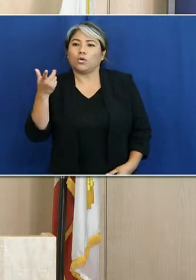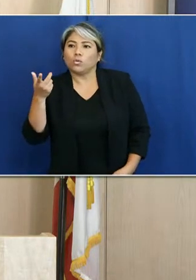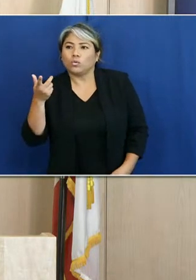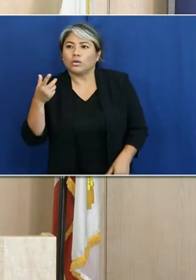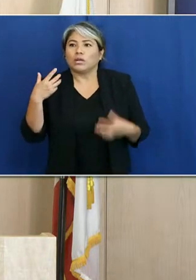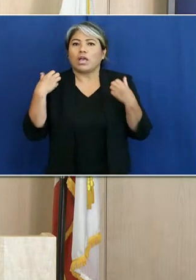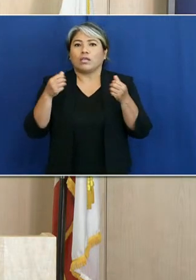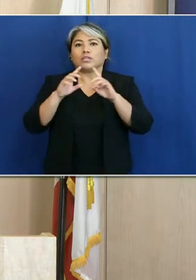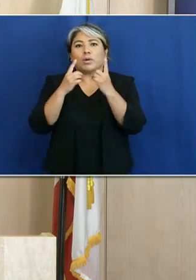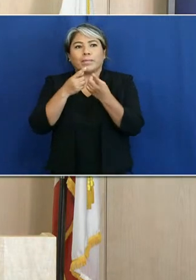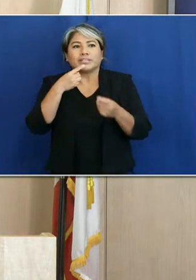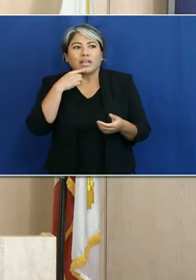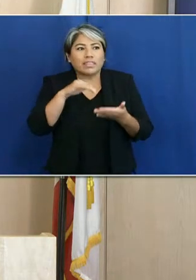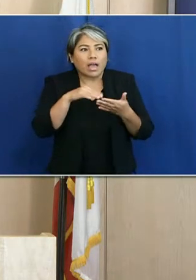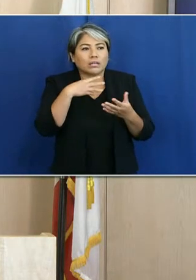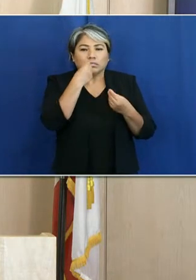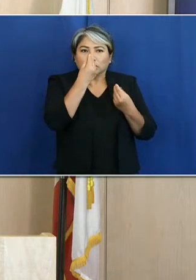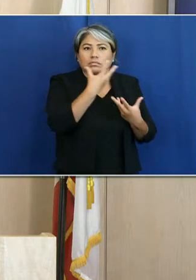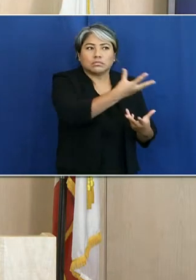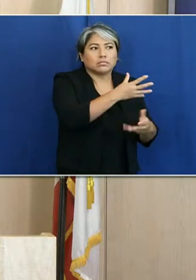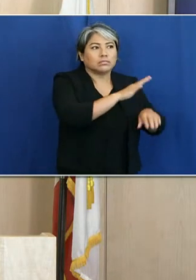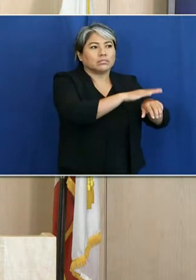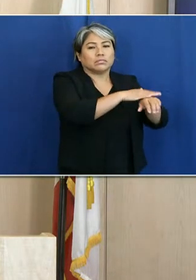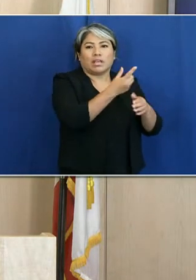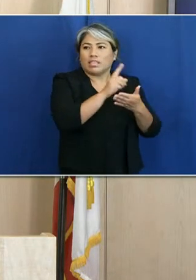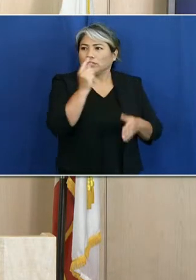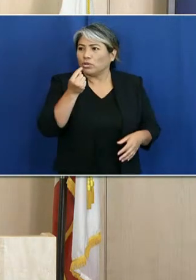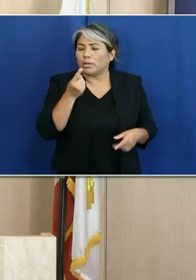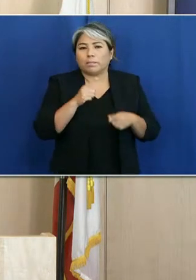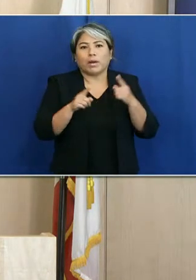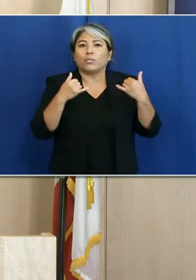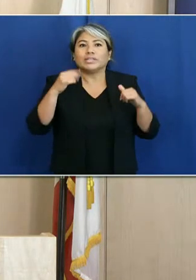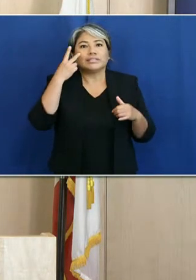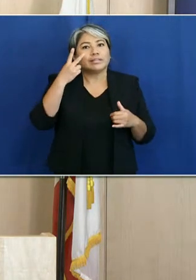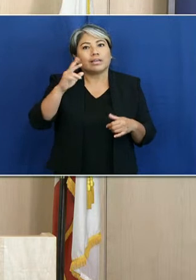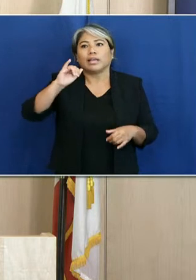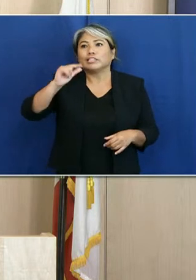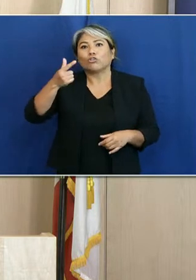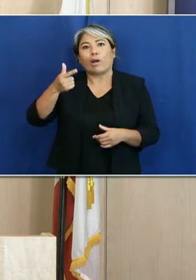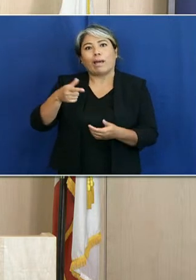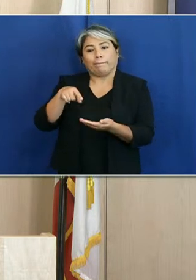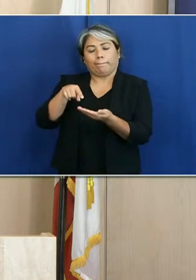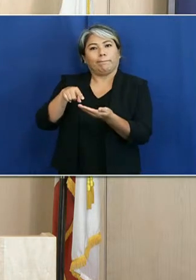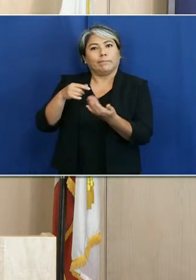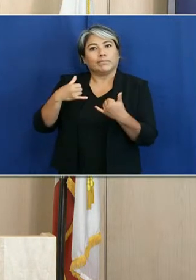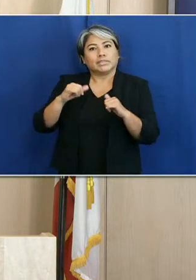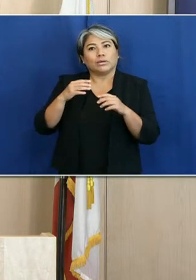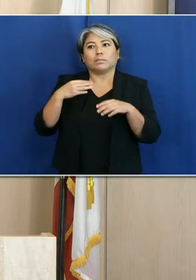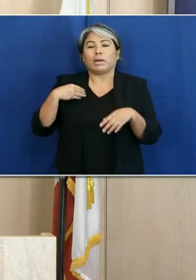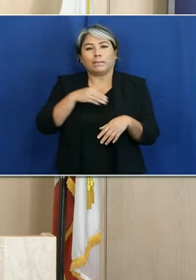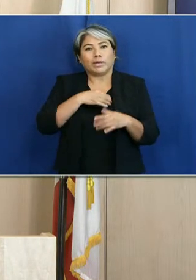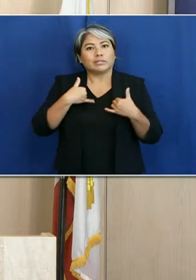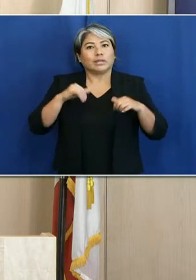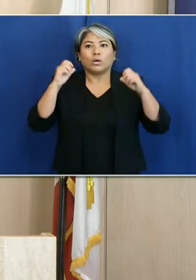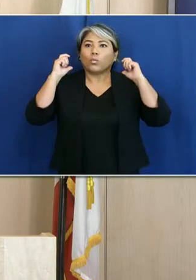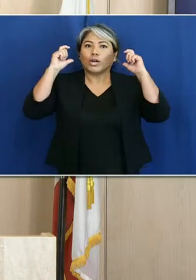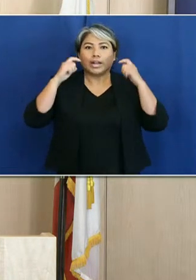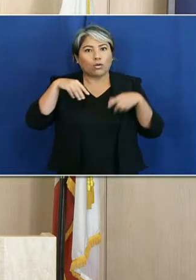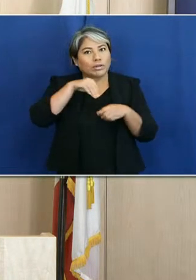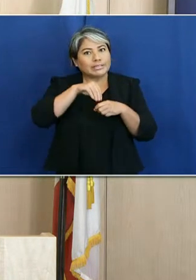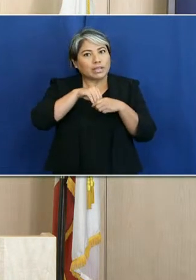citation last Tuesday, but we've seen photos and videos on Instagram of some gym members working out inside still even